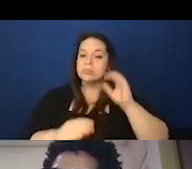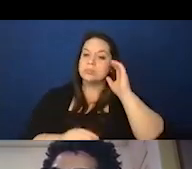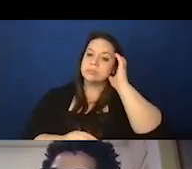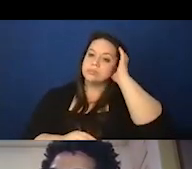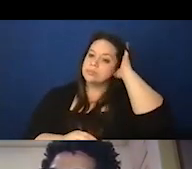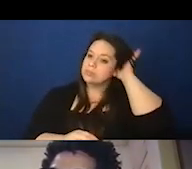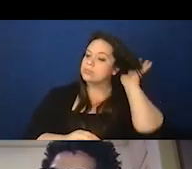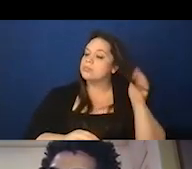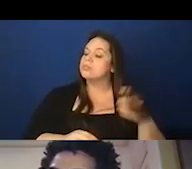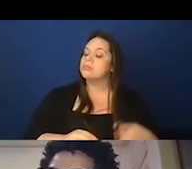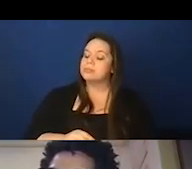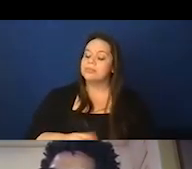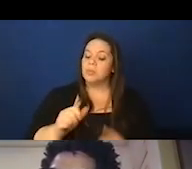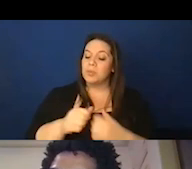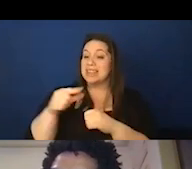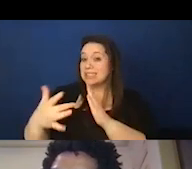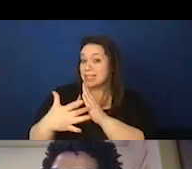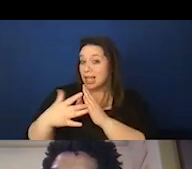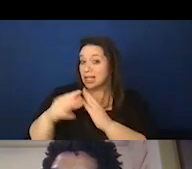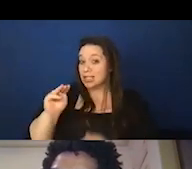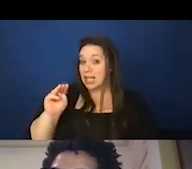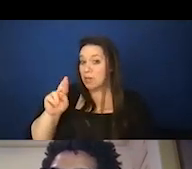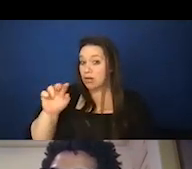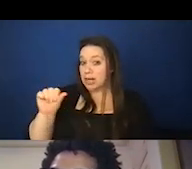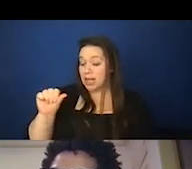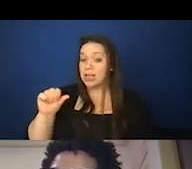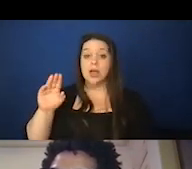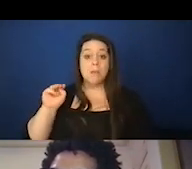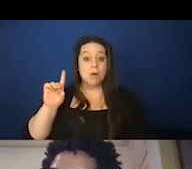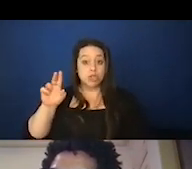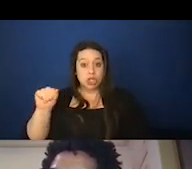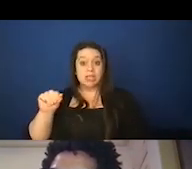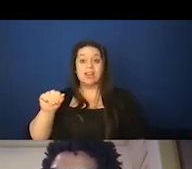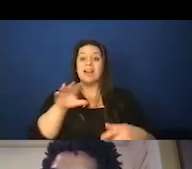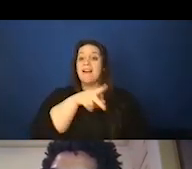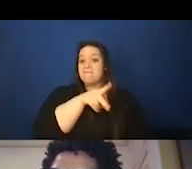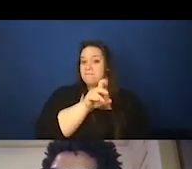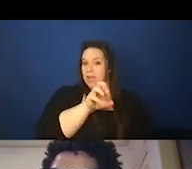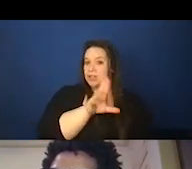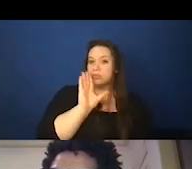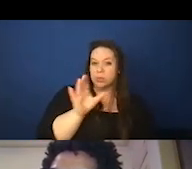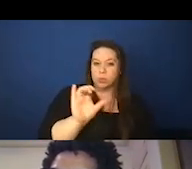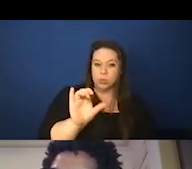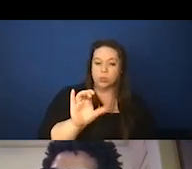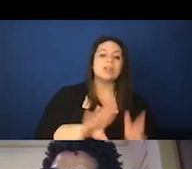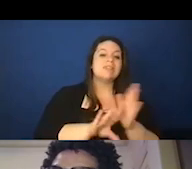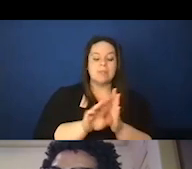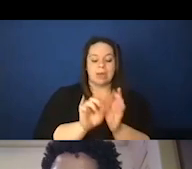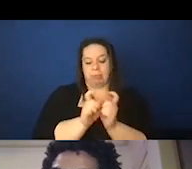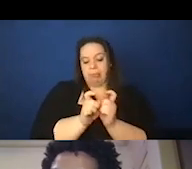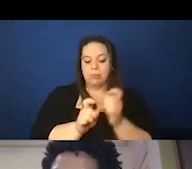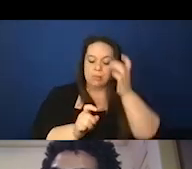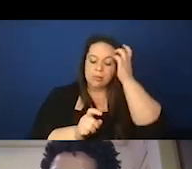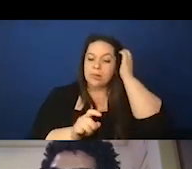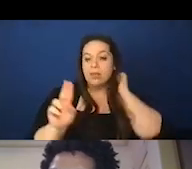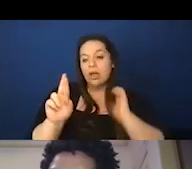with this technology, the Moderna is already, and Pfizer's following, they're developing a tweak in the